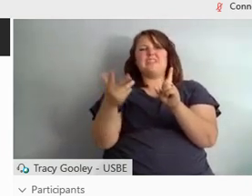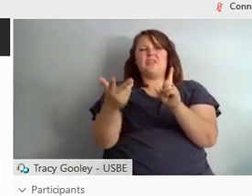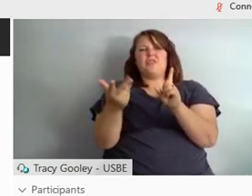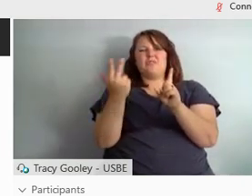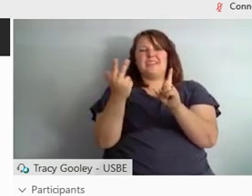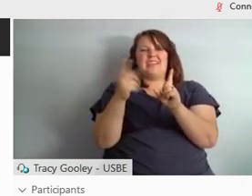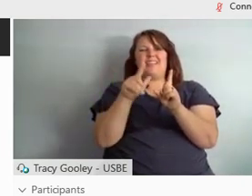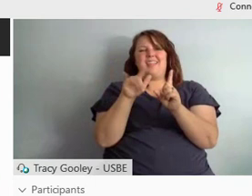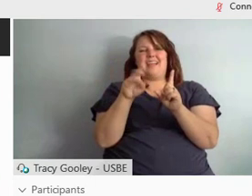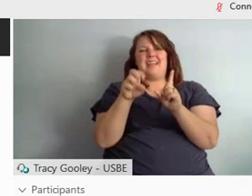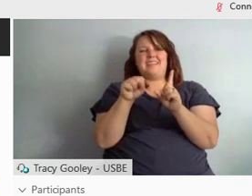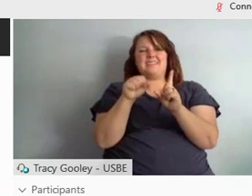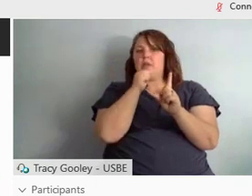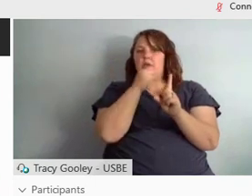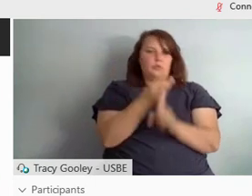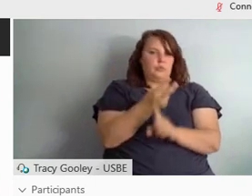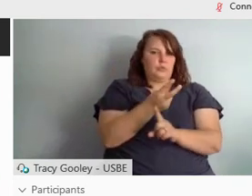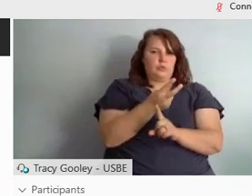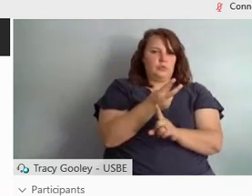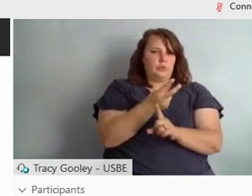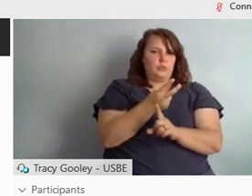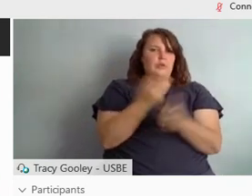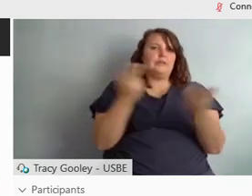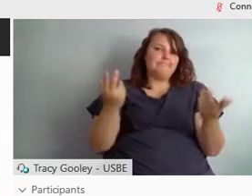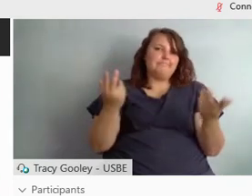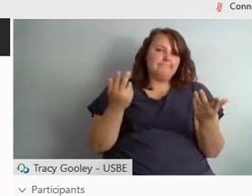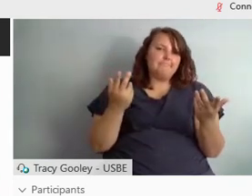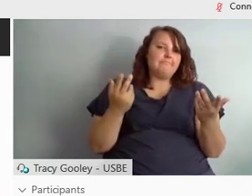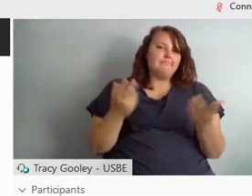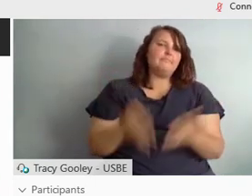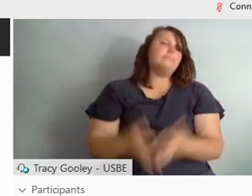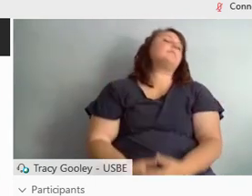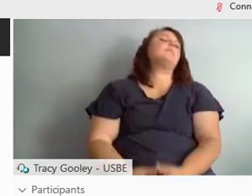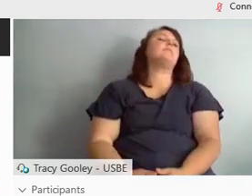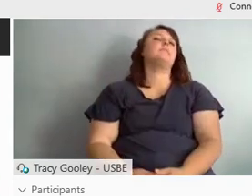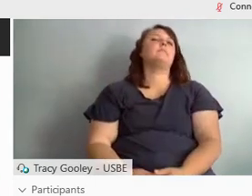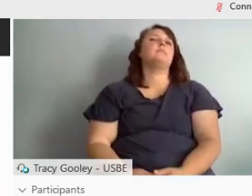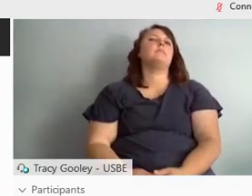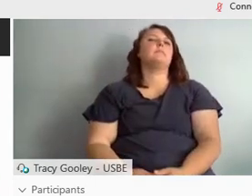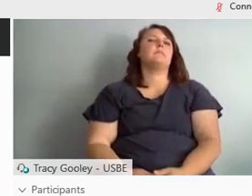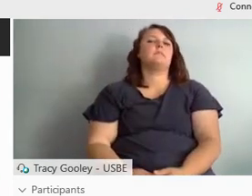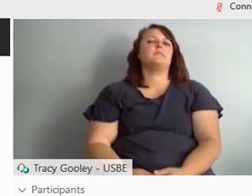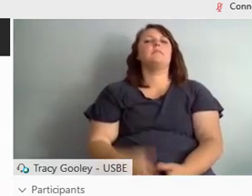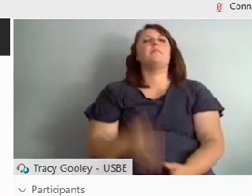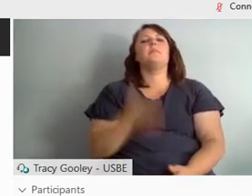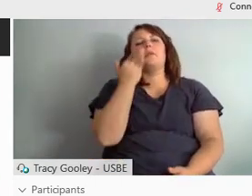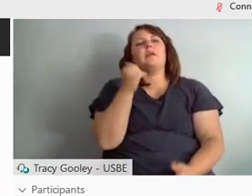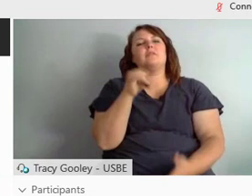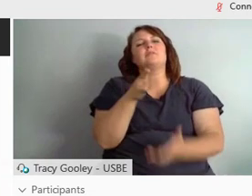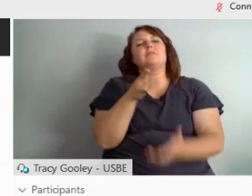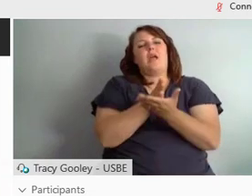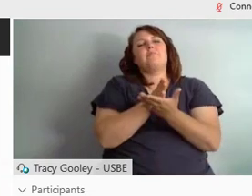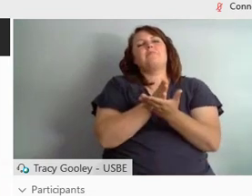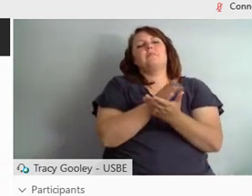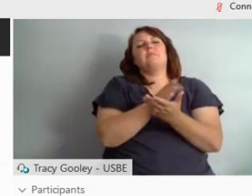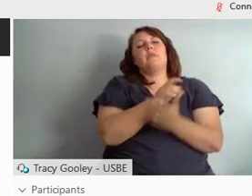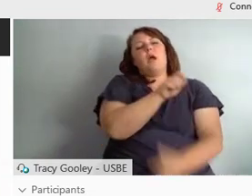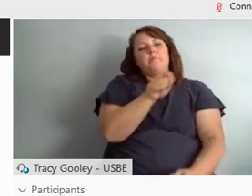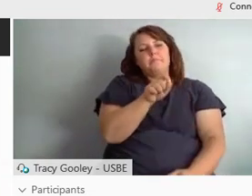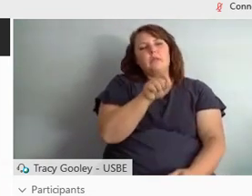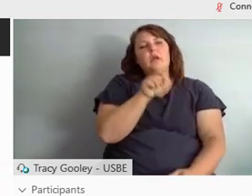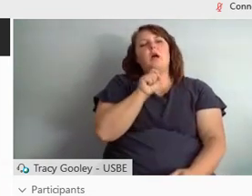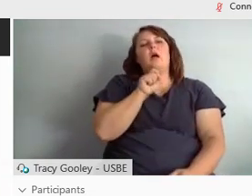not 2, and they don't necessarily intersect because the child stopped the pencil movement and didn't continue through